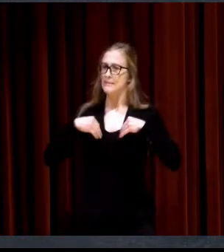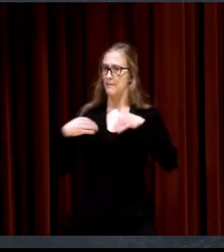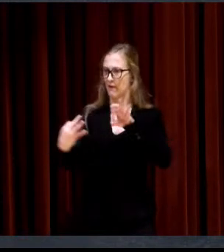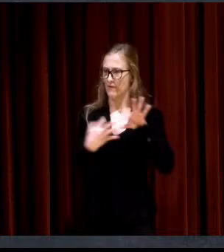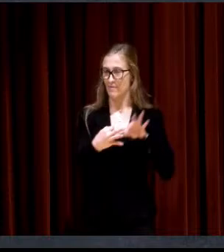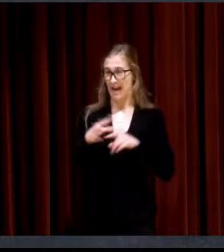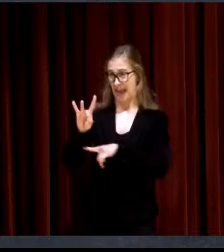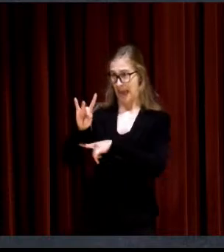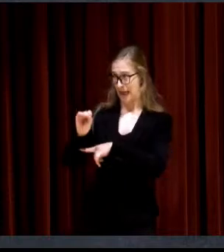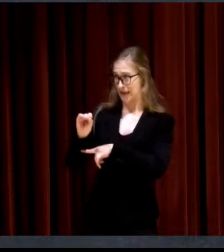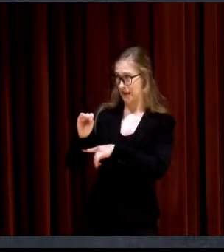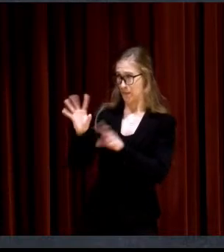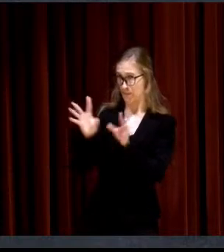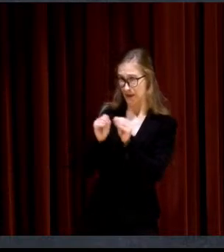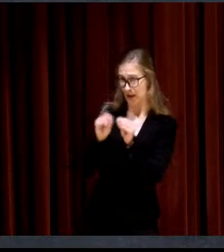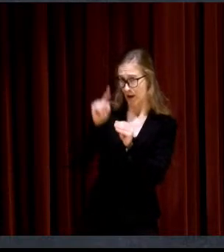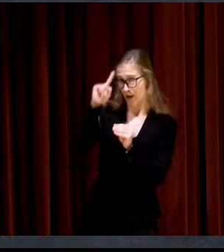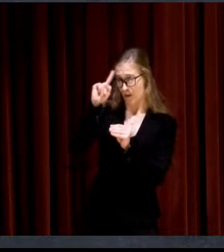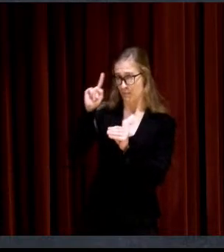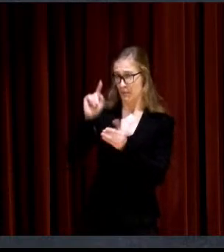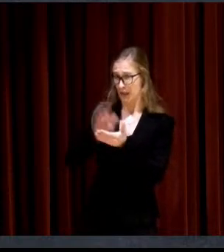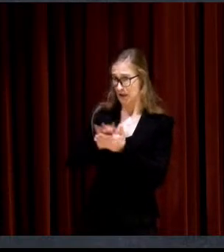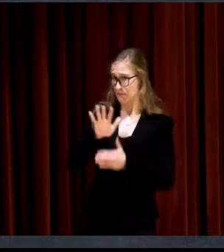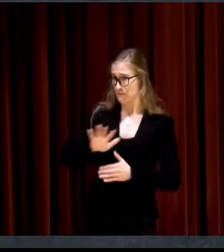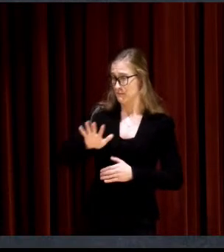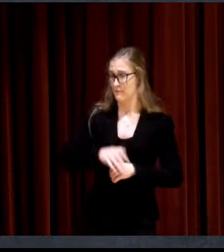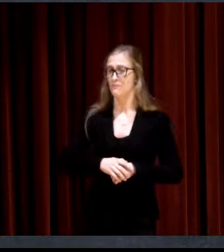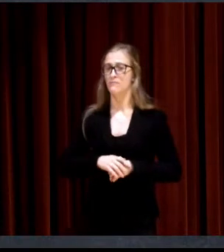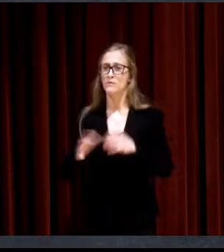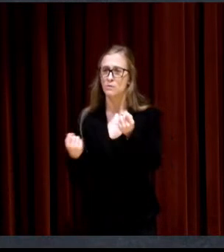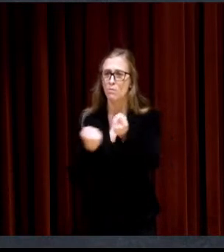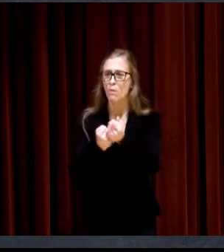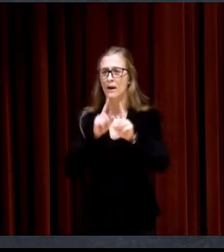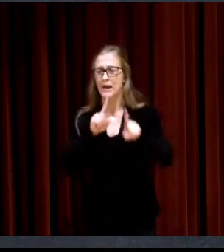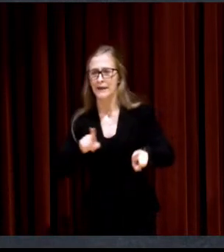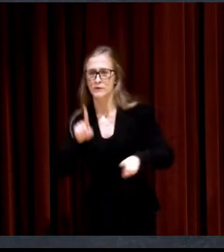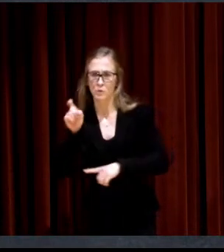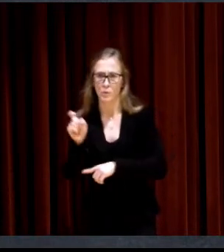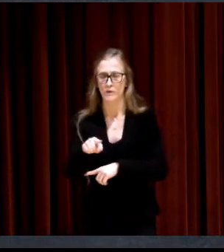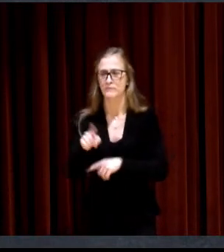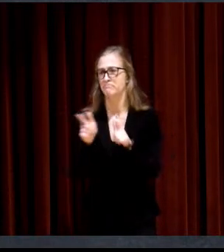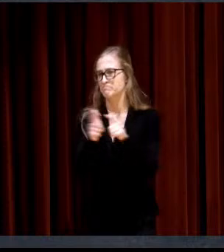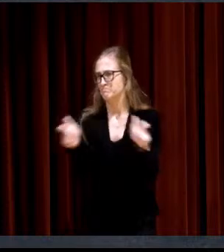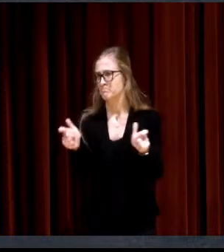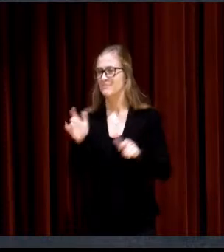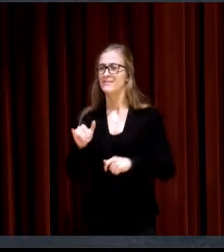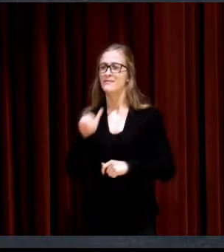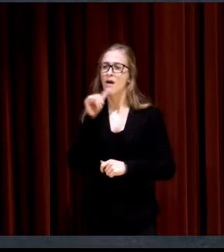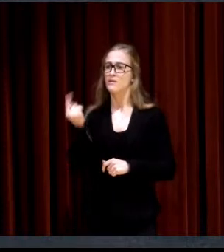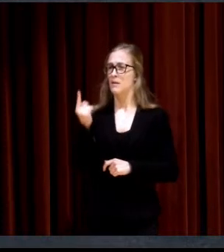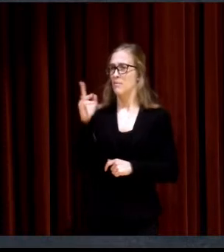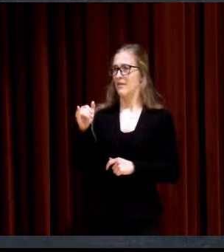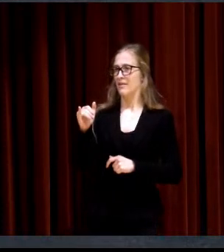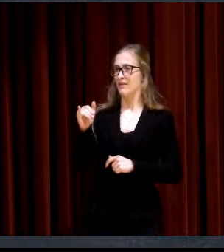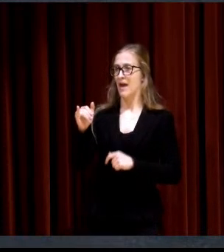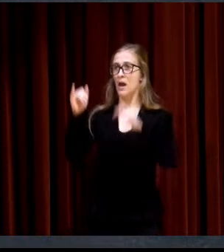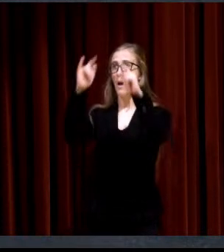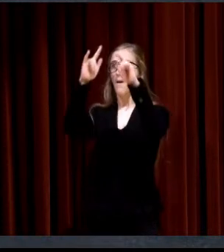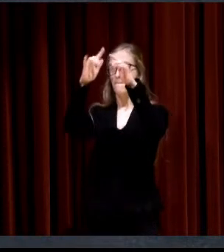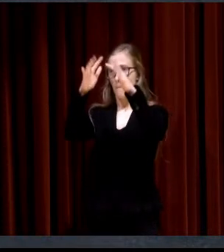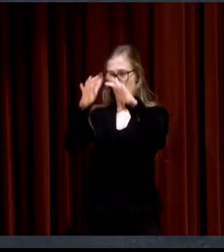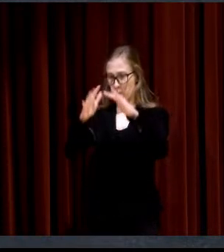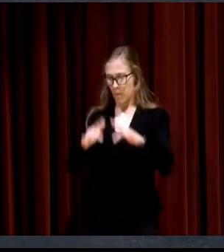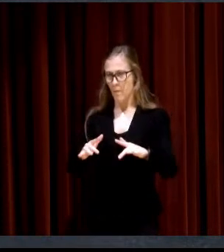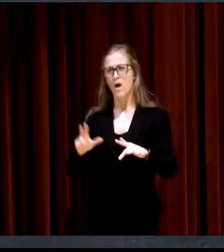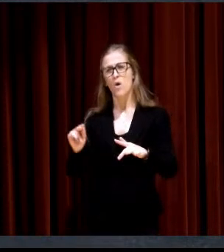plus meeting trying to garner feedback and support, answer questions, so that this isn't something that's a top-down model, but a